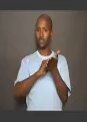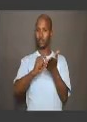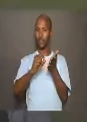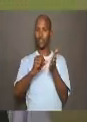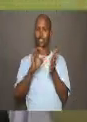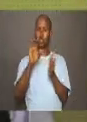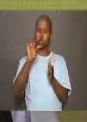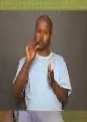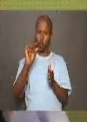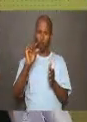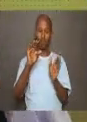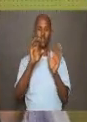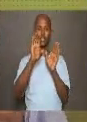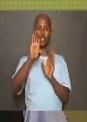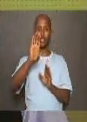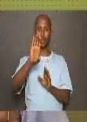c.